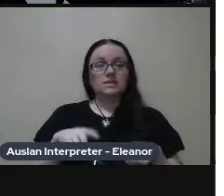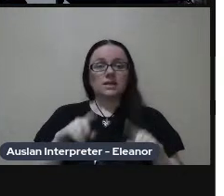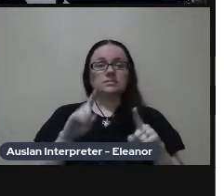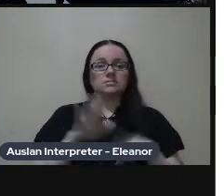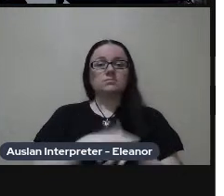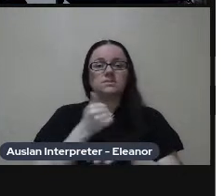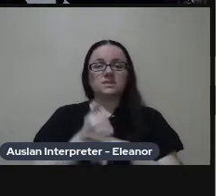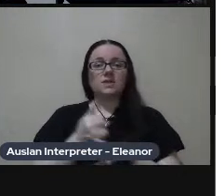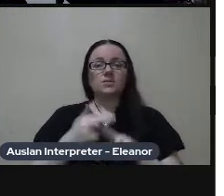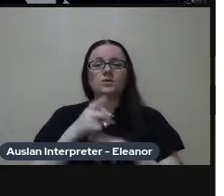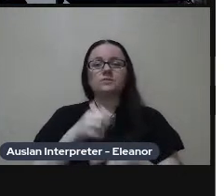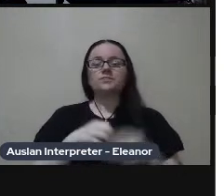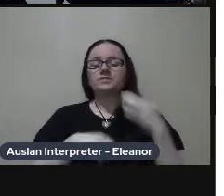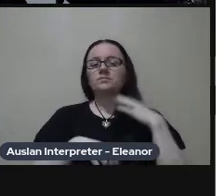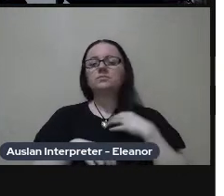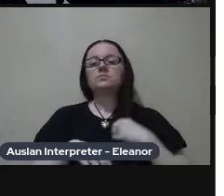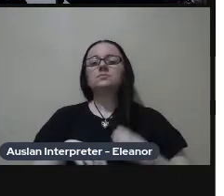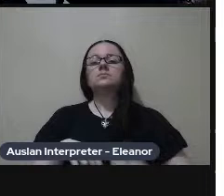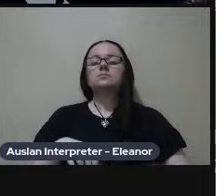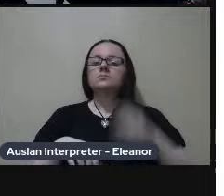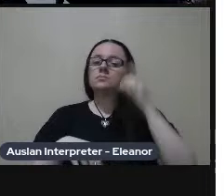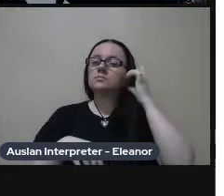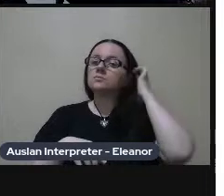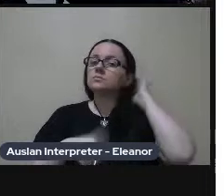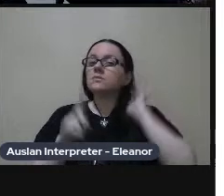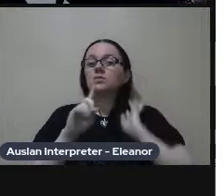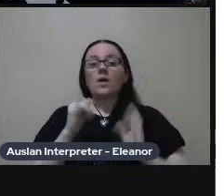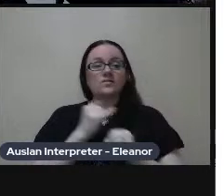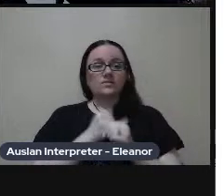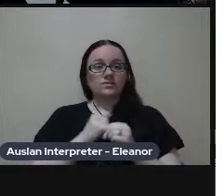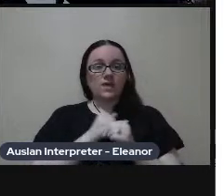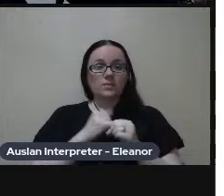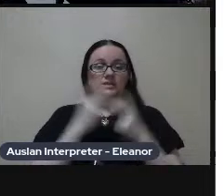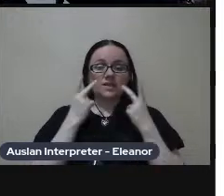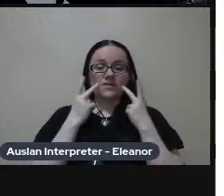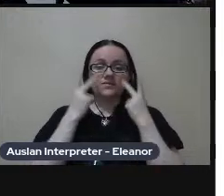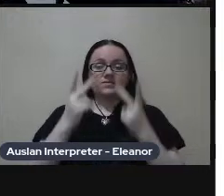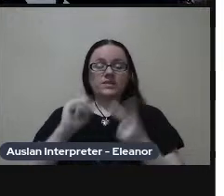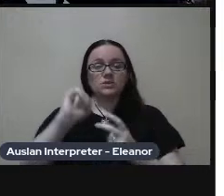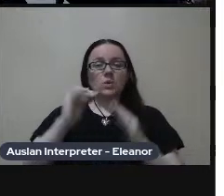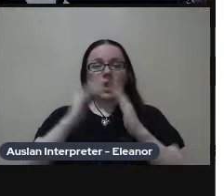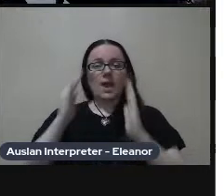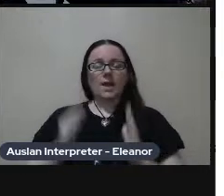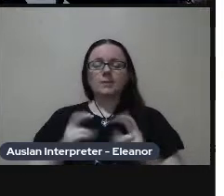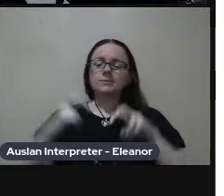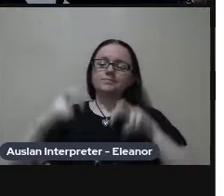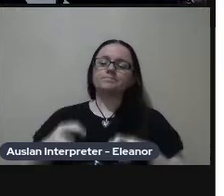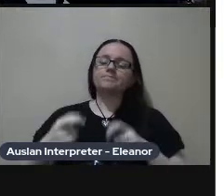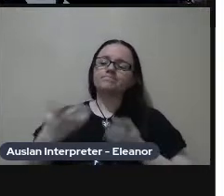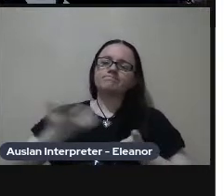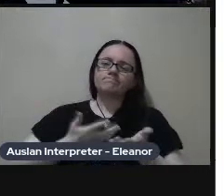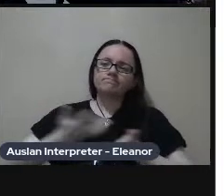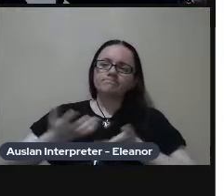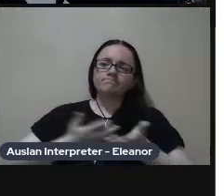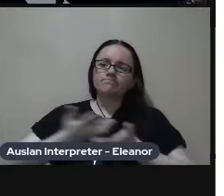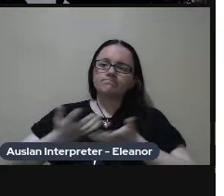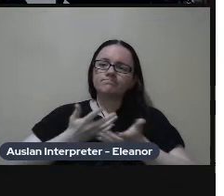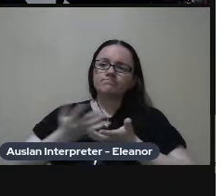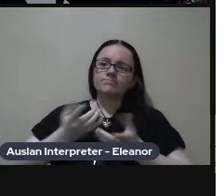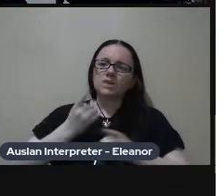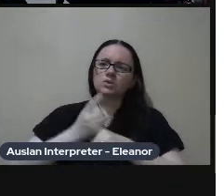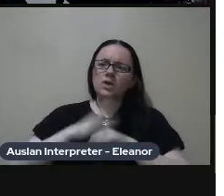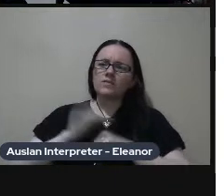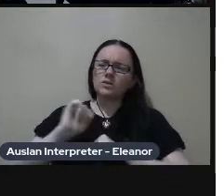you. But this is where a pharmacist can visit you in your home. They'll have a really good chat in detail about your medicines, what you're